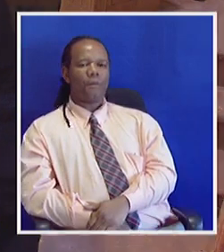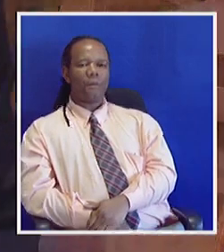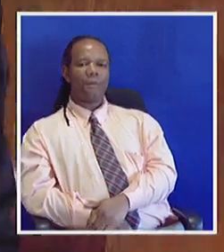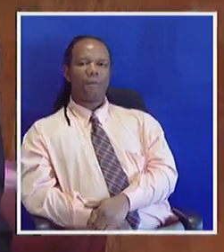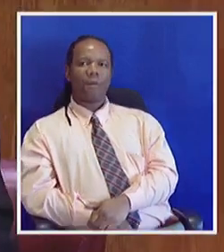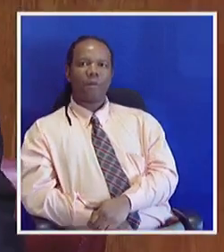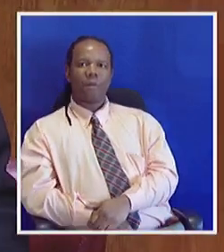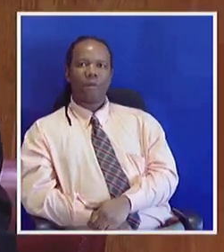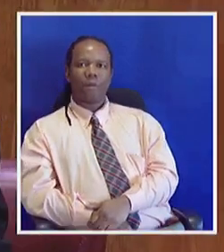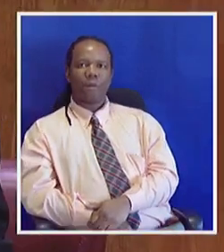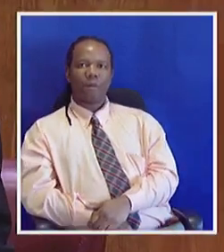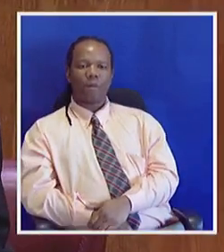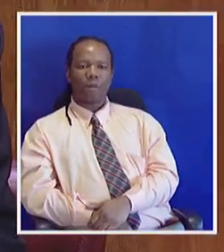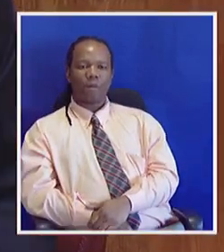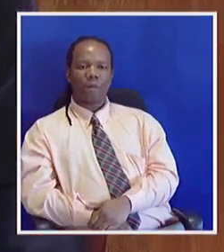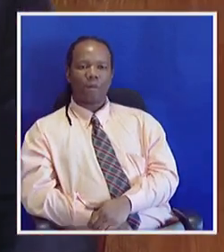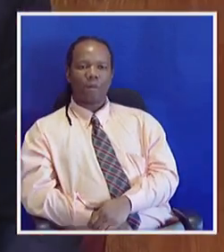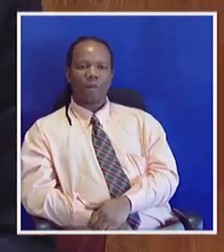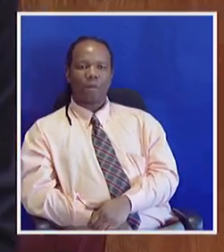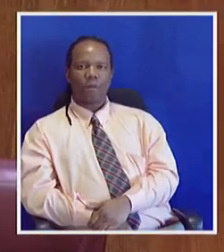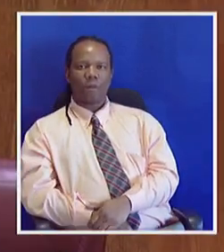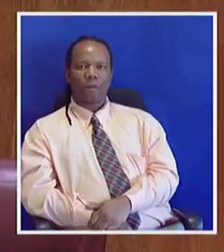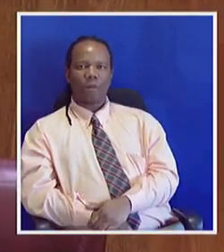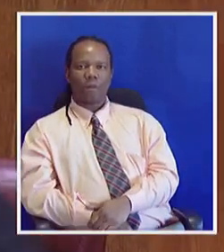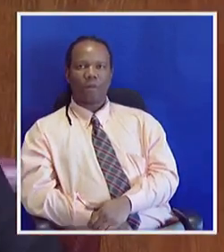Honorable President. Sekela mongameli.